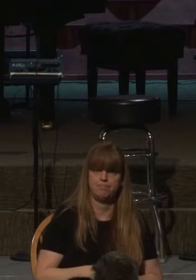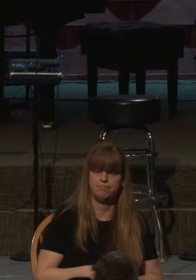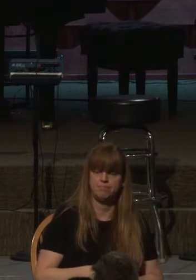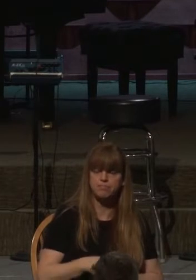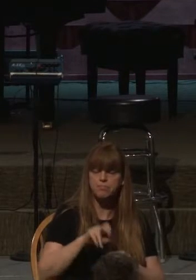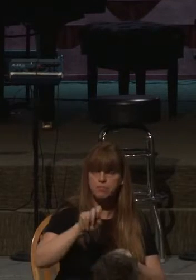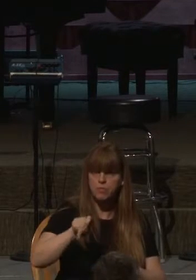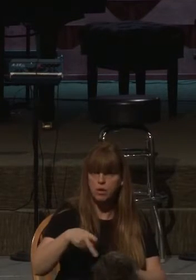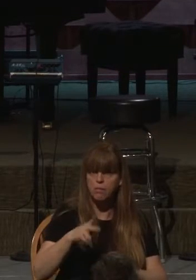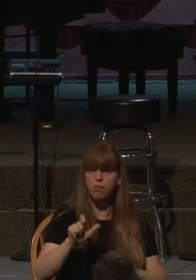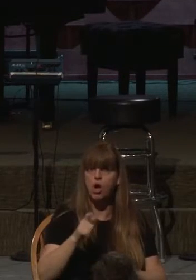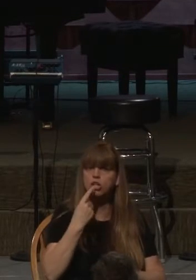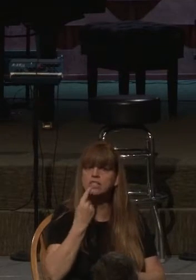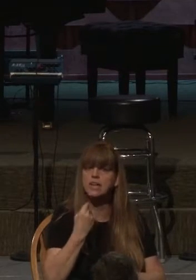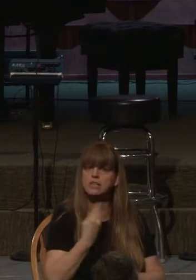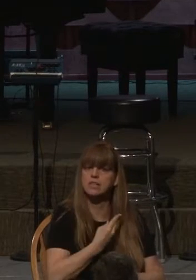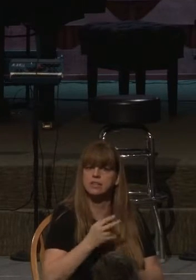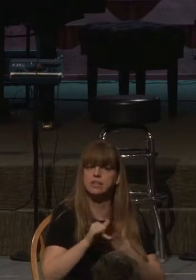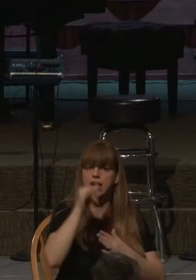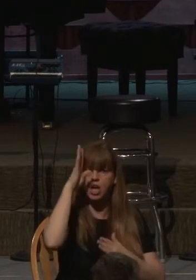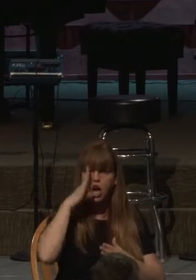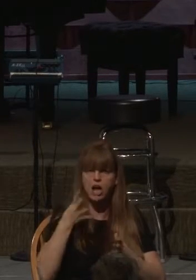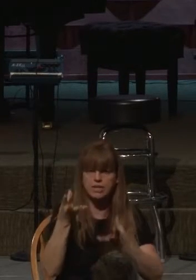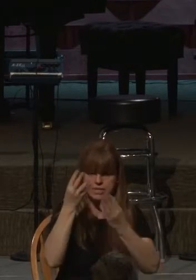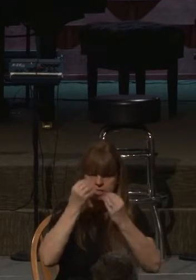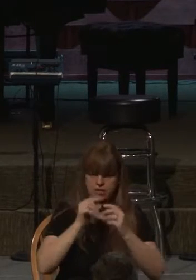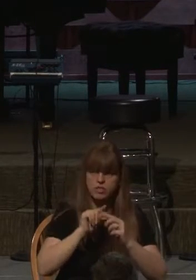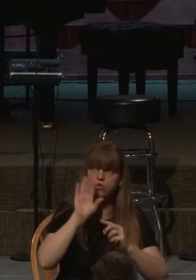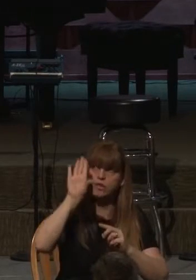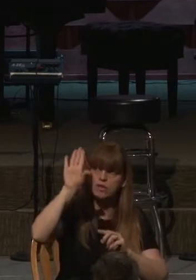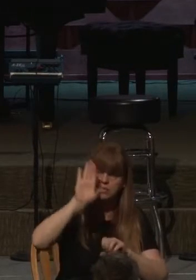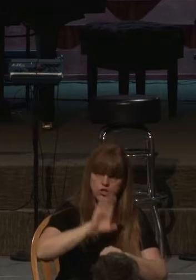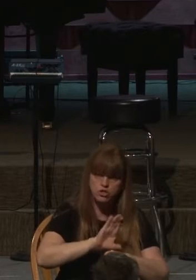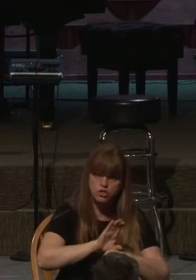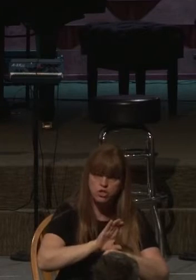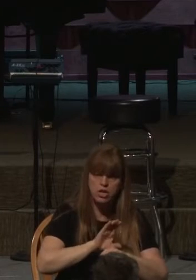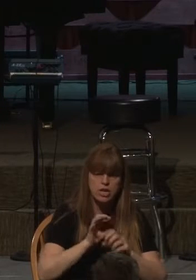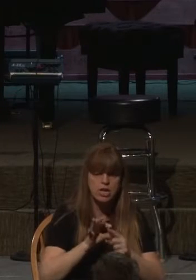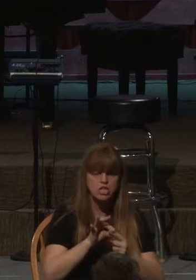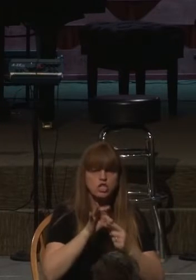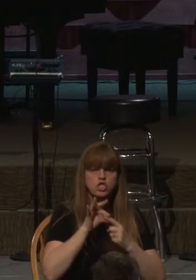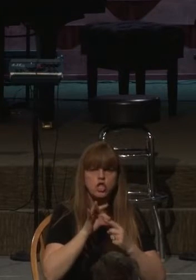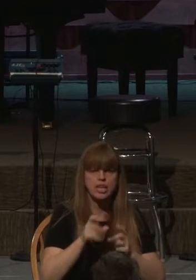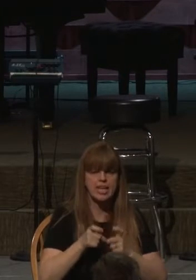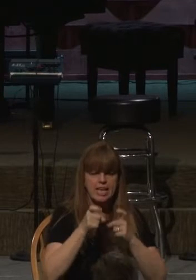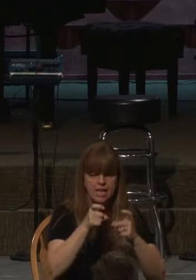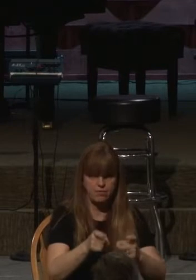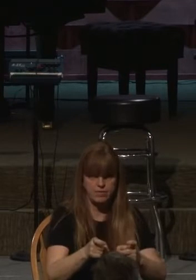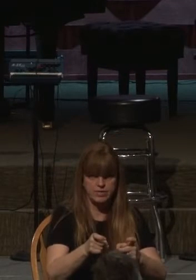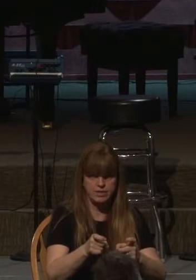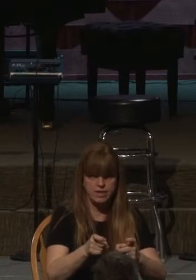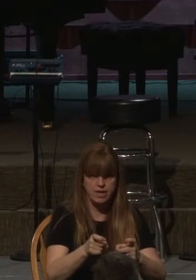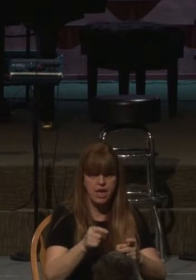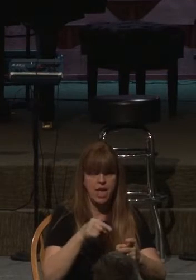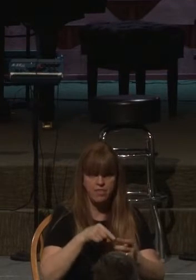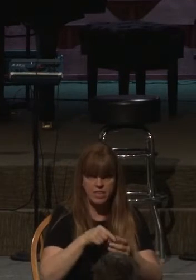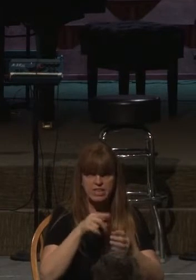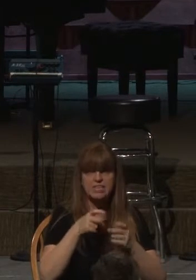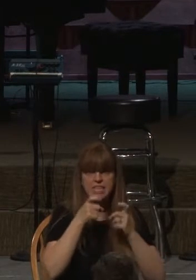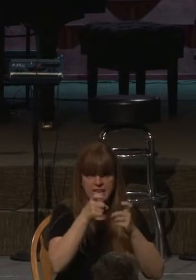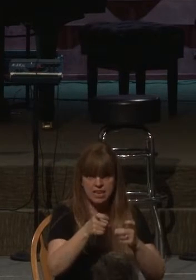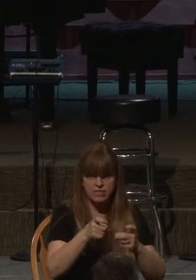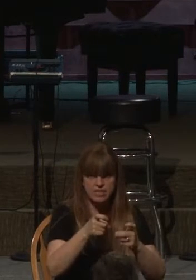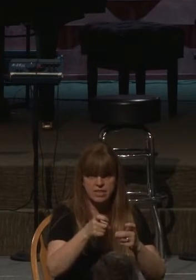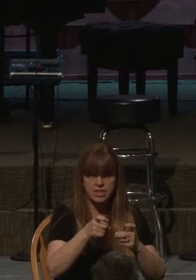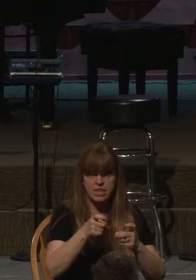Now, Paul tells us that God has given to his church certain gifts. And these gifts are given to